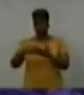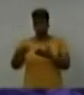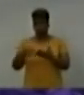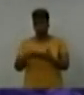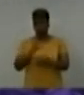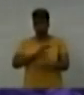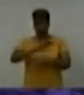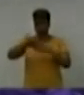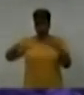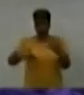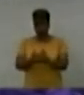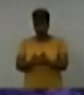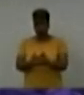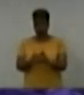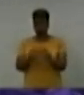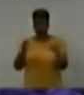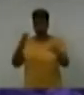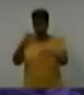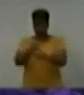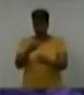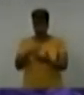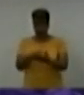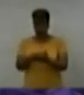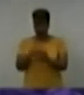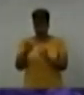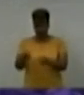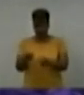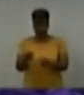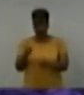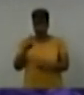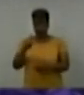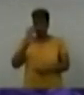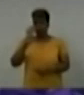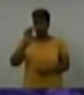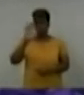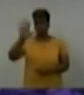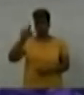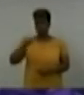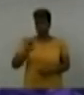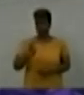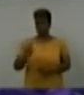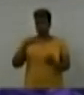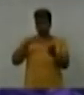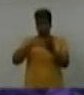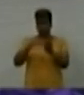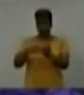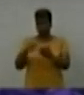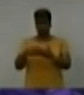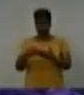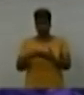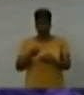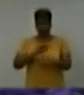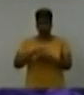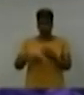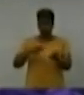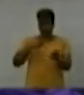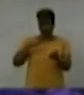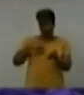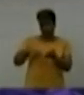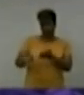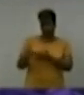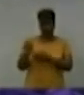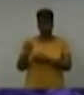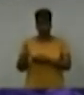after grants, $145.8 million. The principal repayment and amortization is